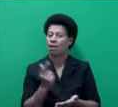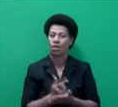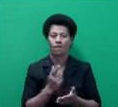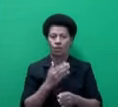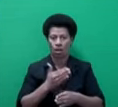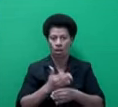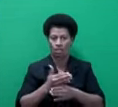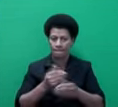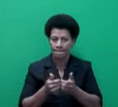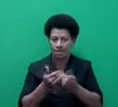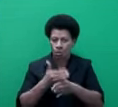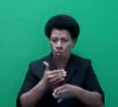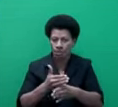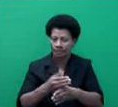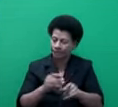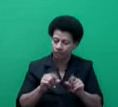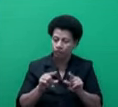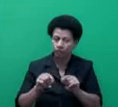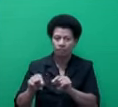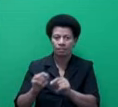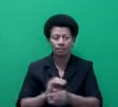work that actually gets done.